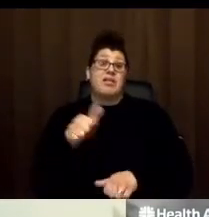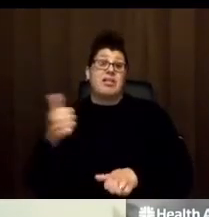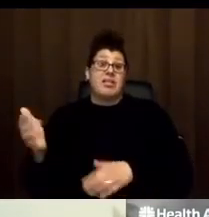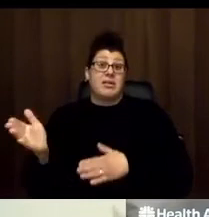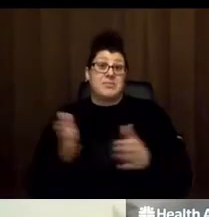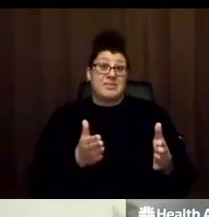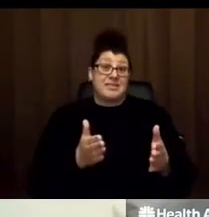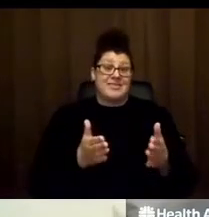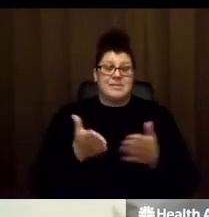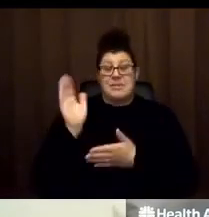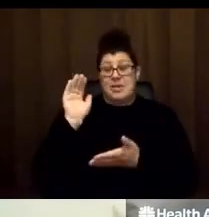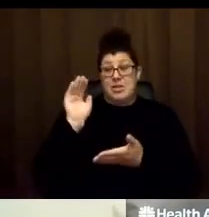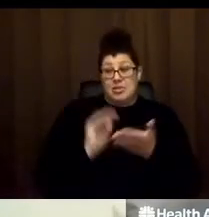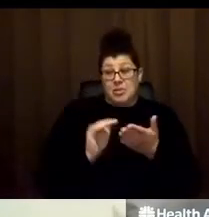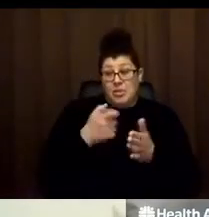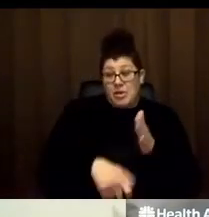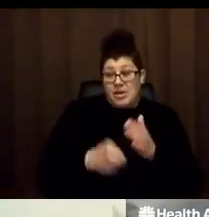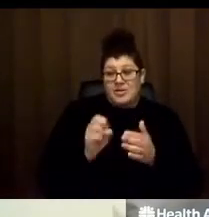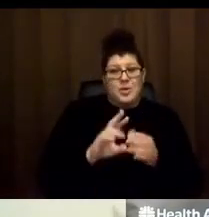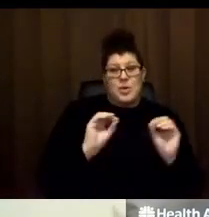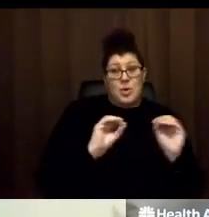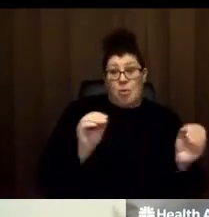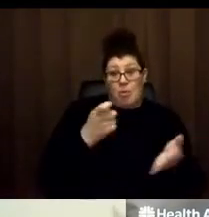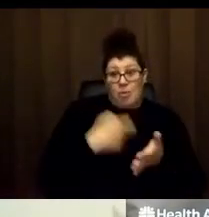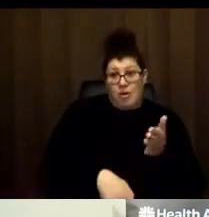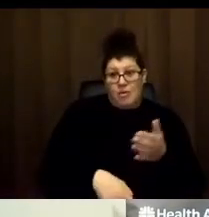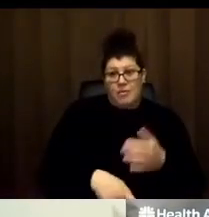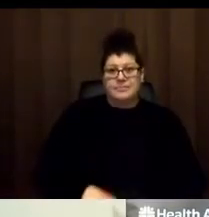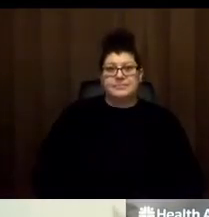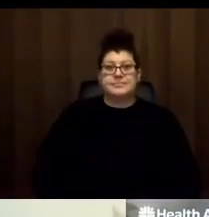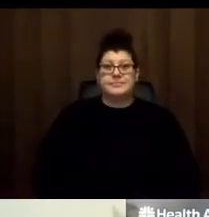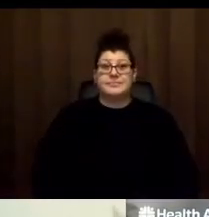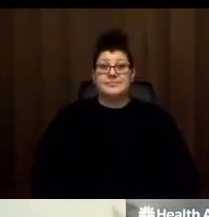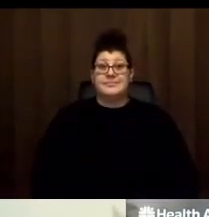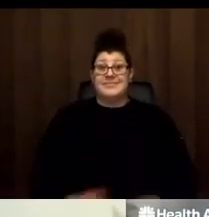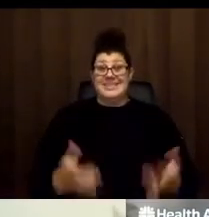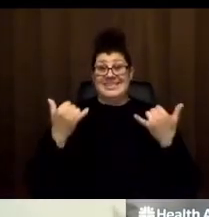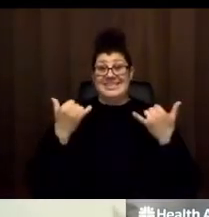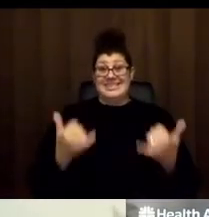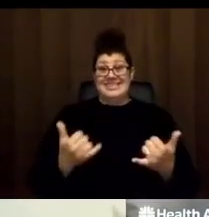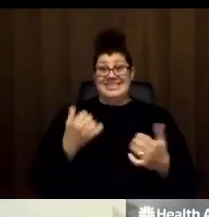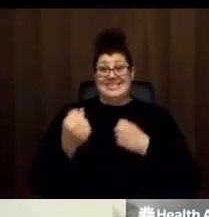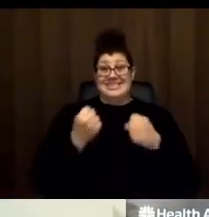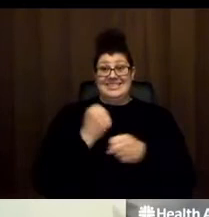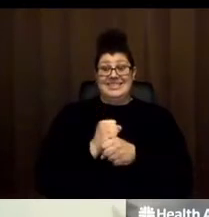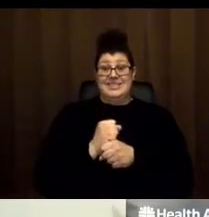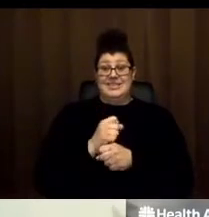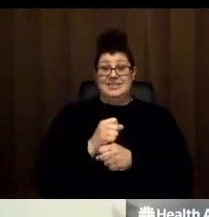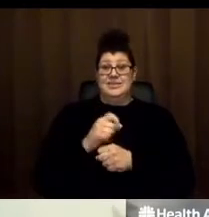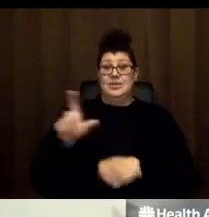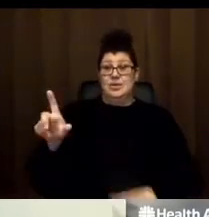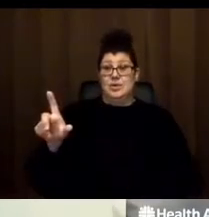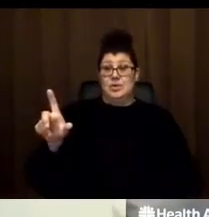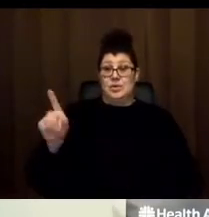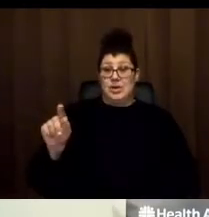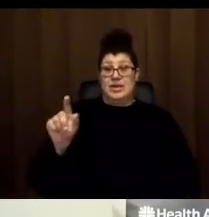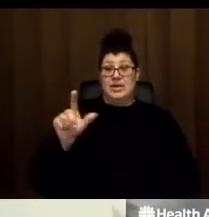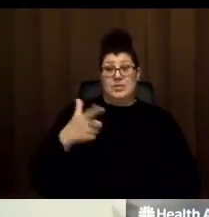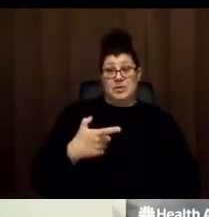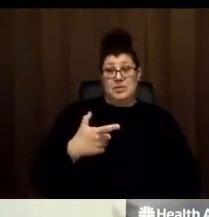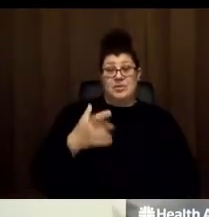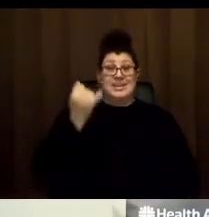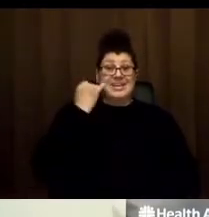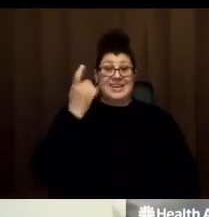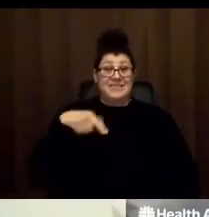cost premium. The great thing about this year or coming year, 2021, is that it used to be that if you had end-stage